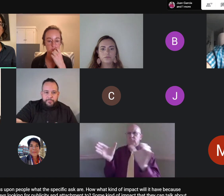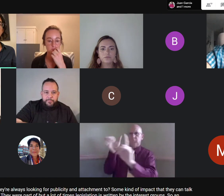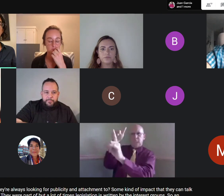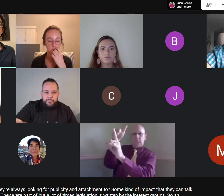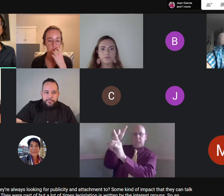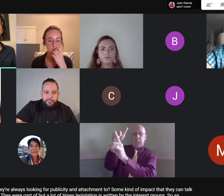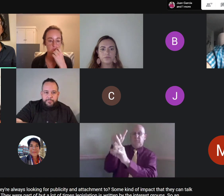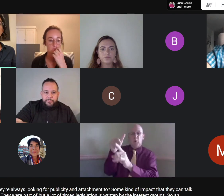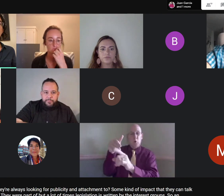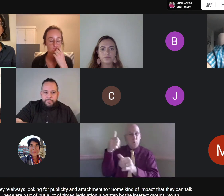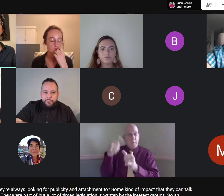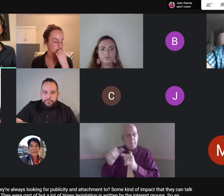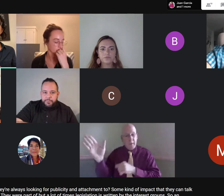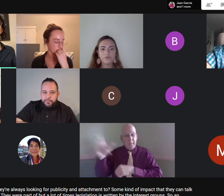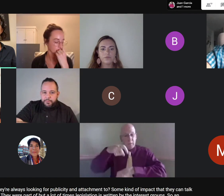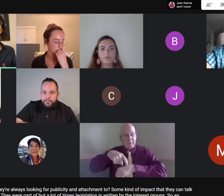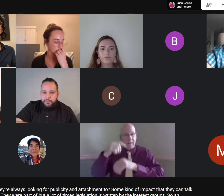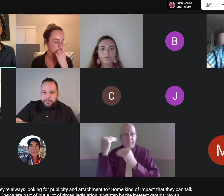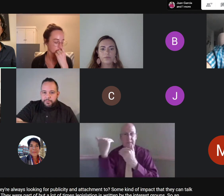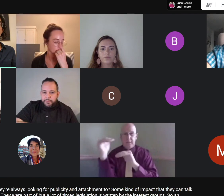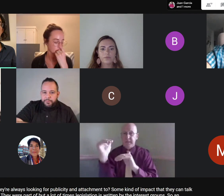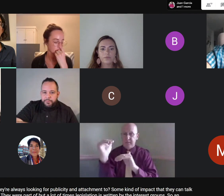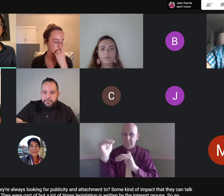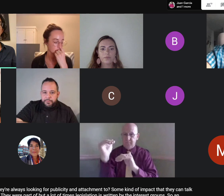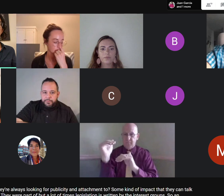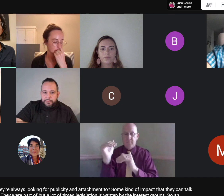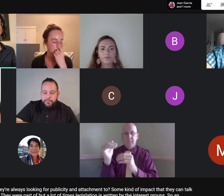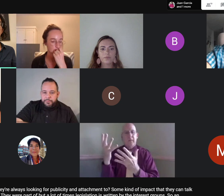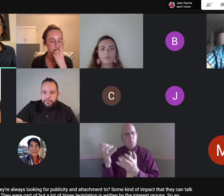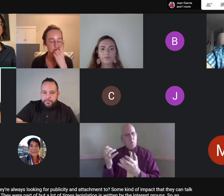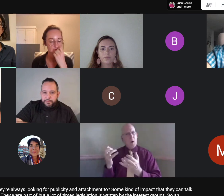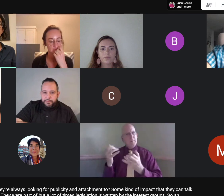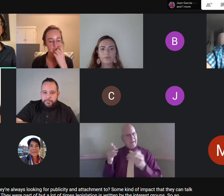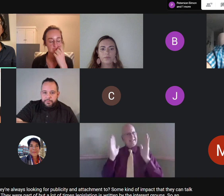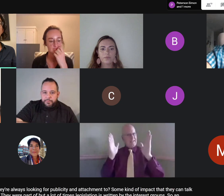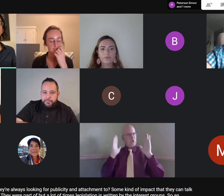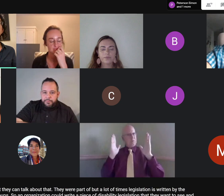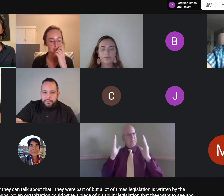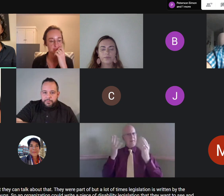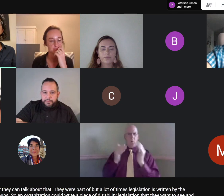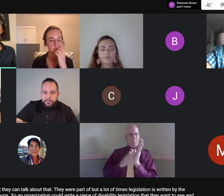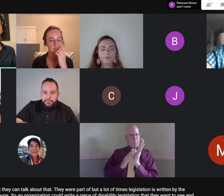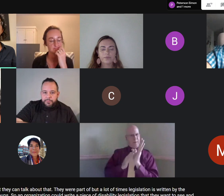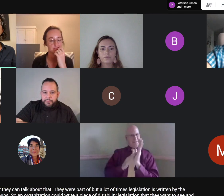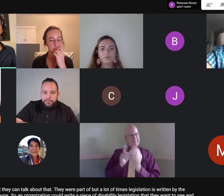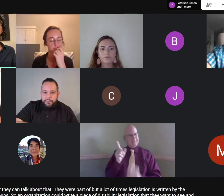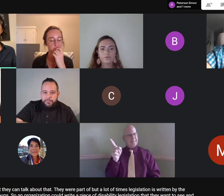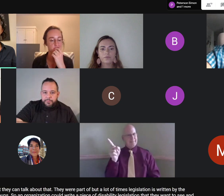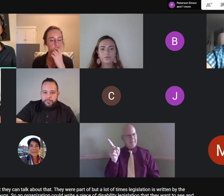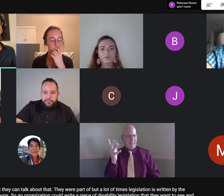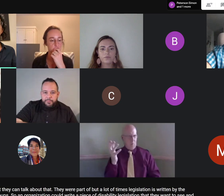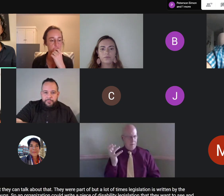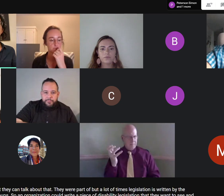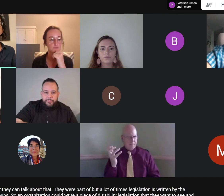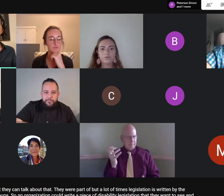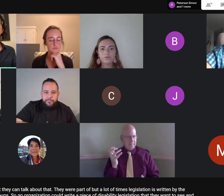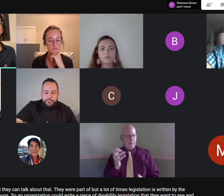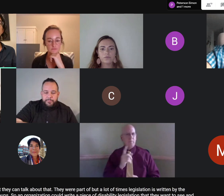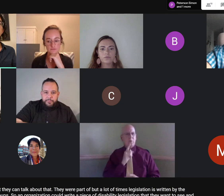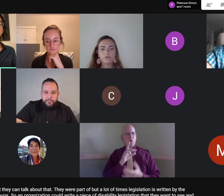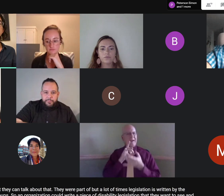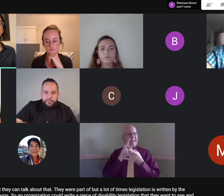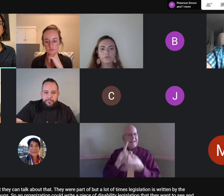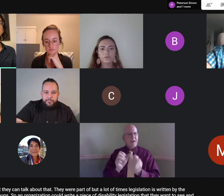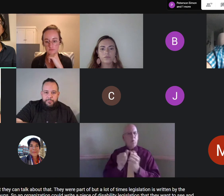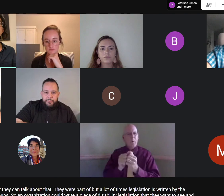of time. They want to have a good recognition for what they're doing. And you want to make sure that you're connecting to